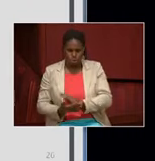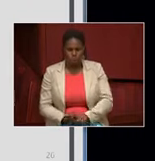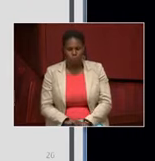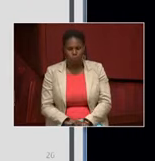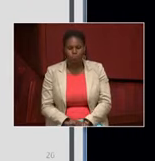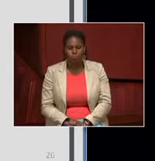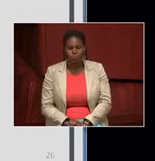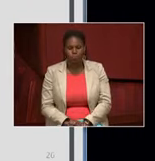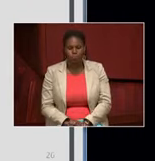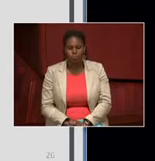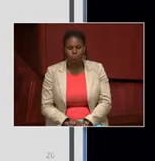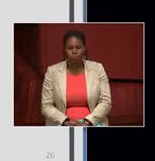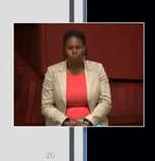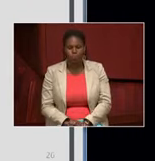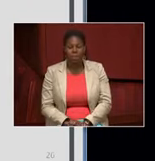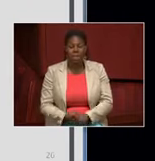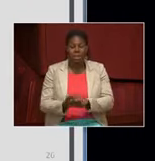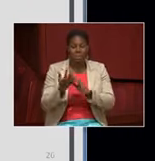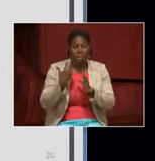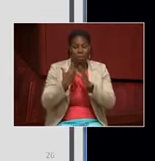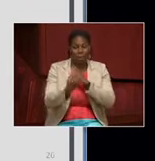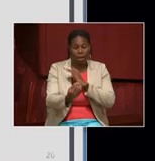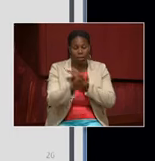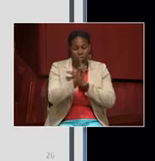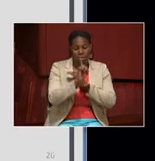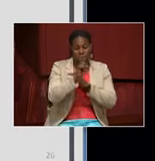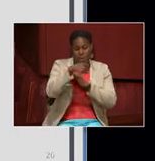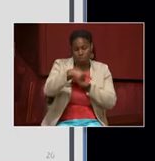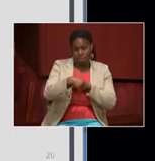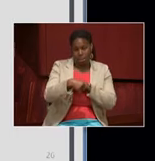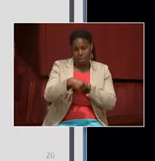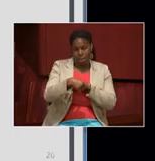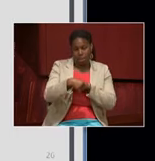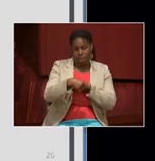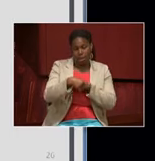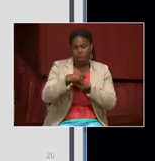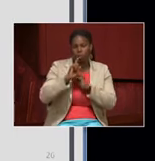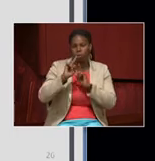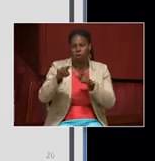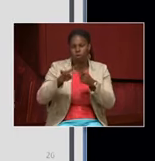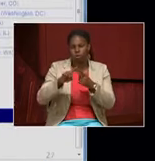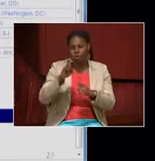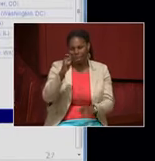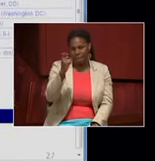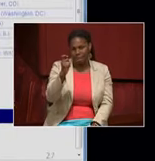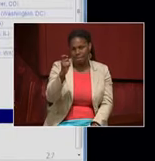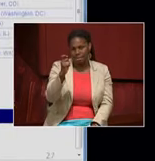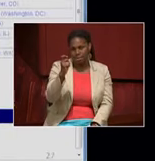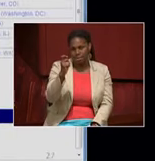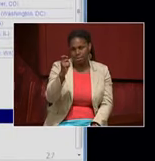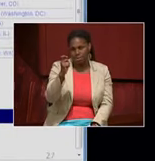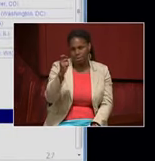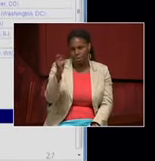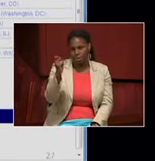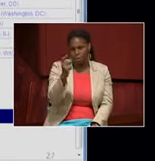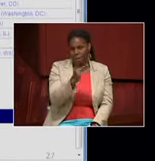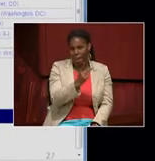So to get out of the DP, descriptive pamphlet, we're going to go to our little X and go